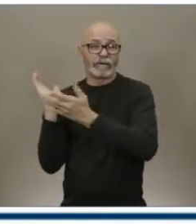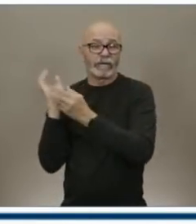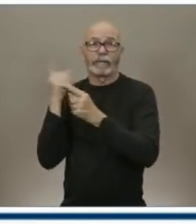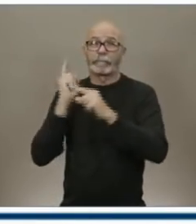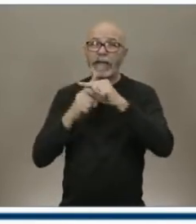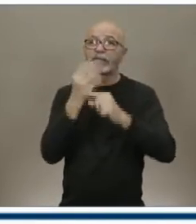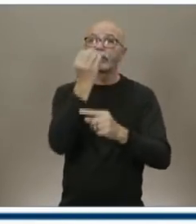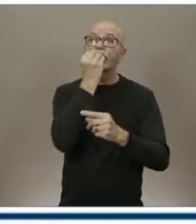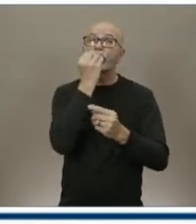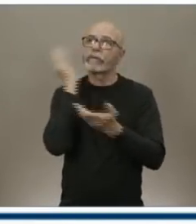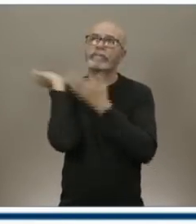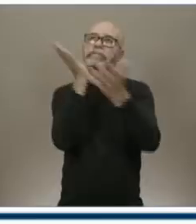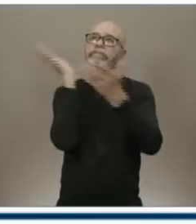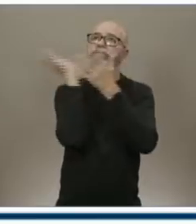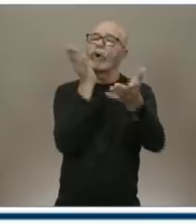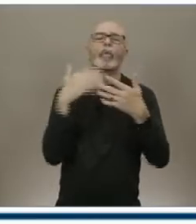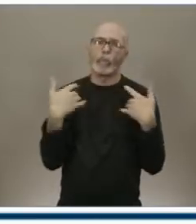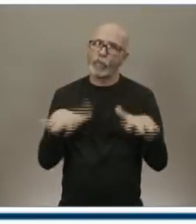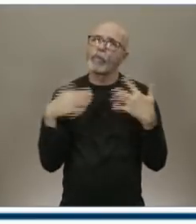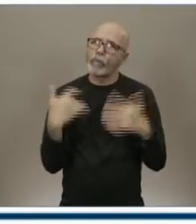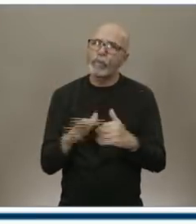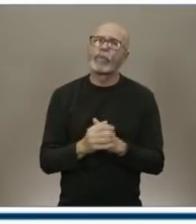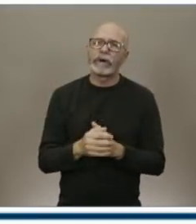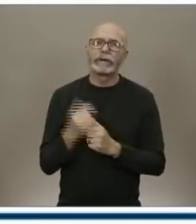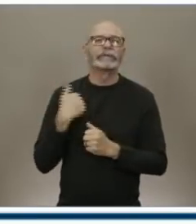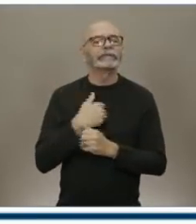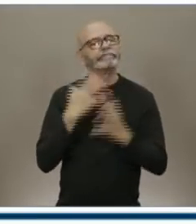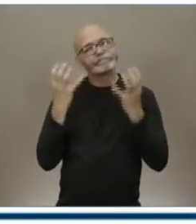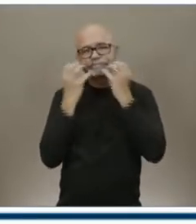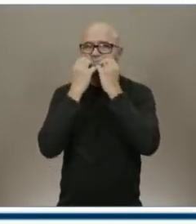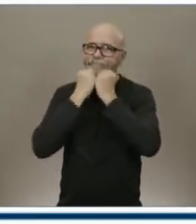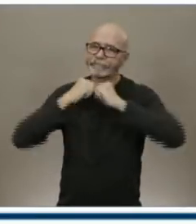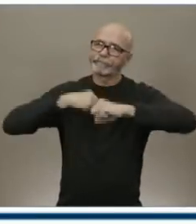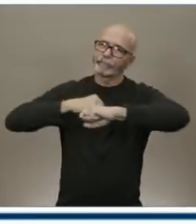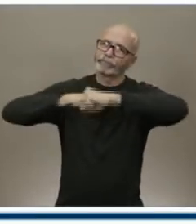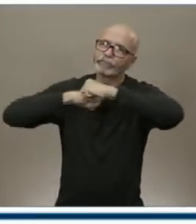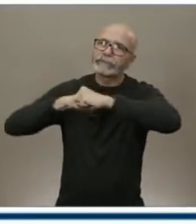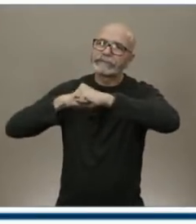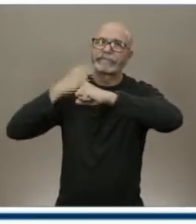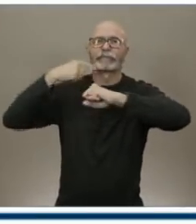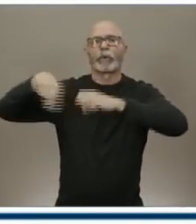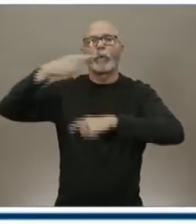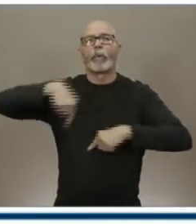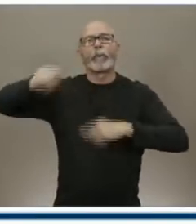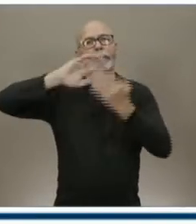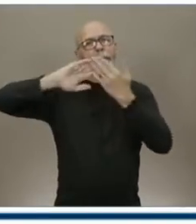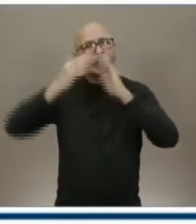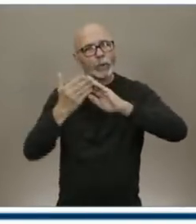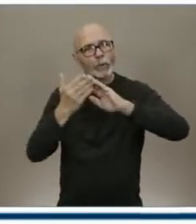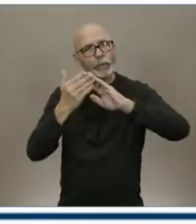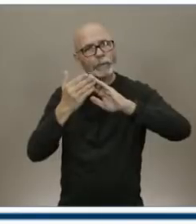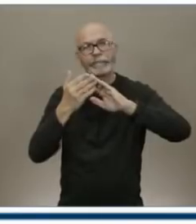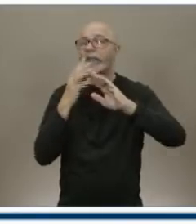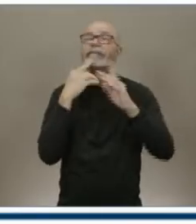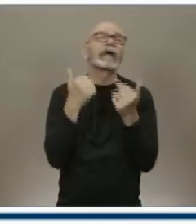to do what we have to do to protect employees and community, and we need to try to prevent any further